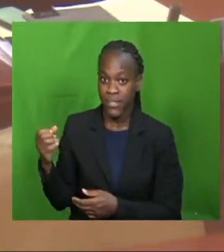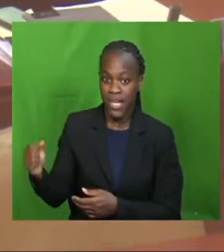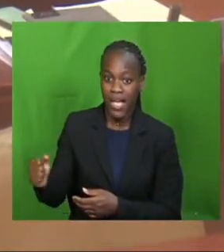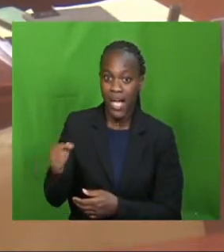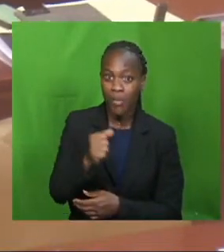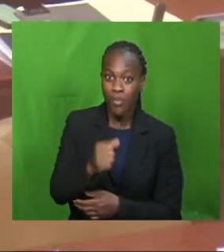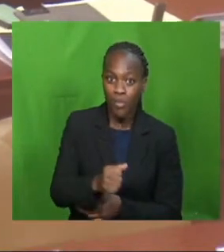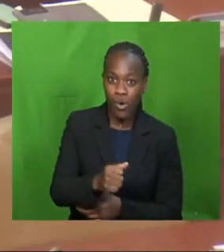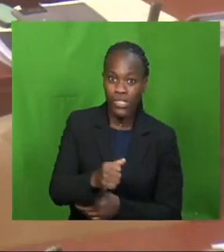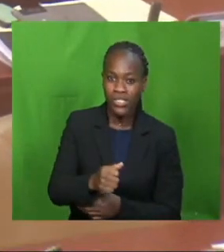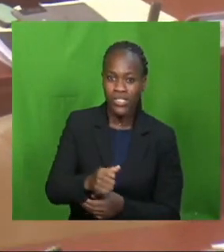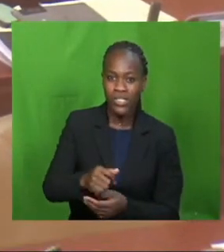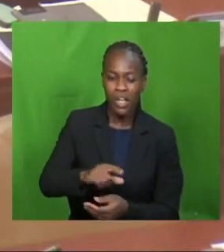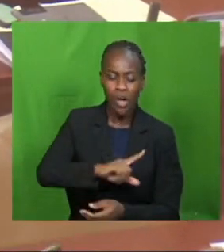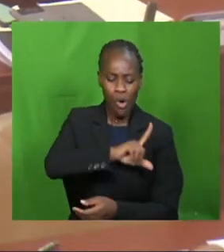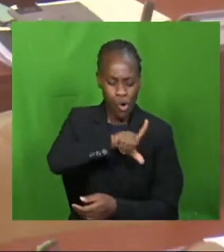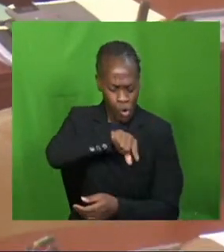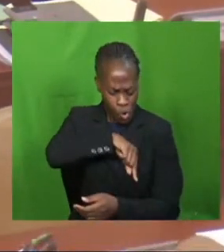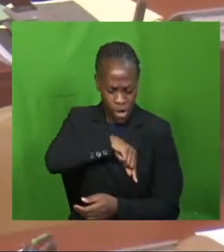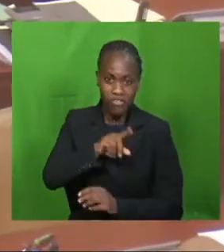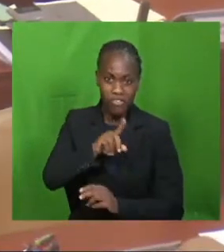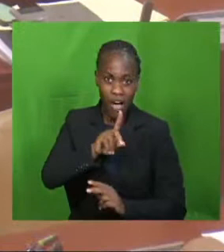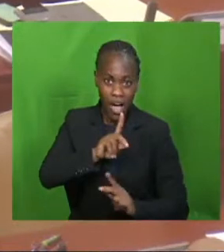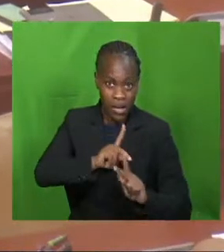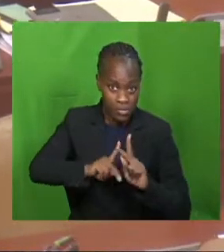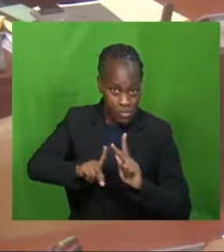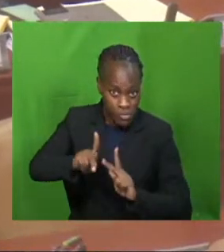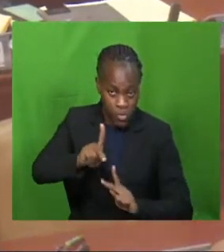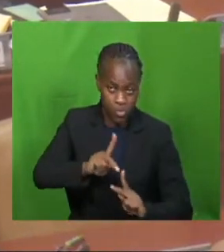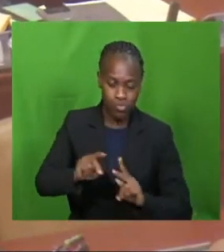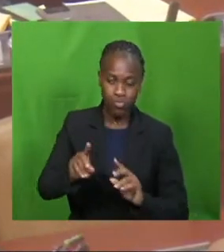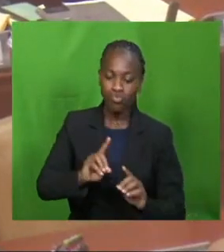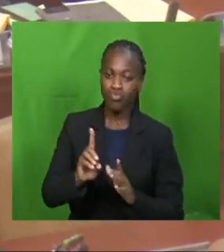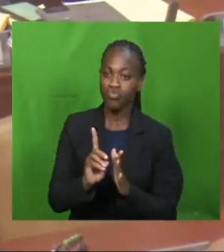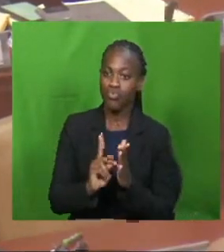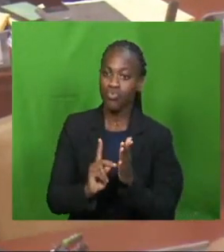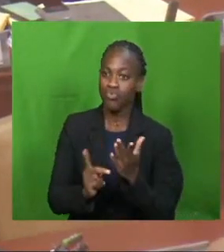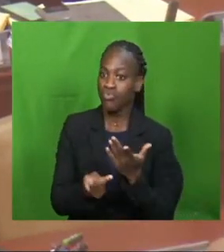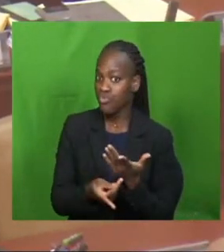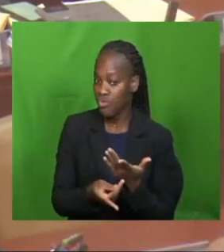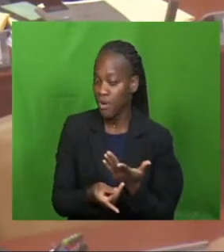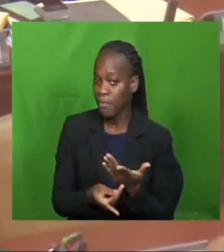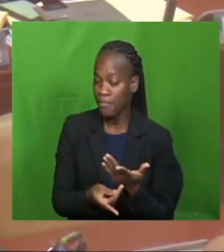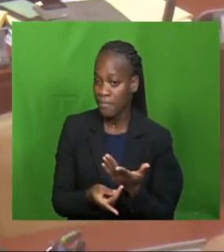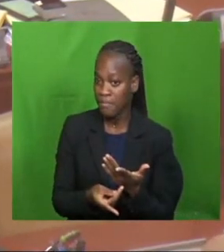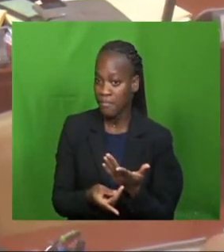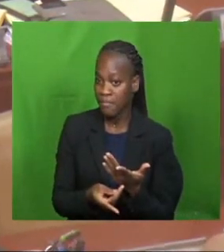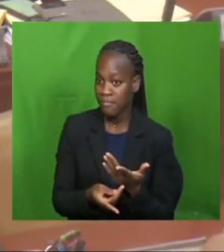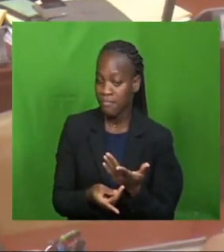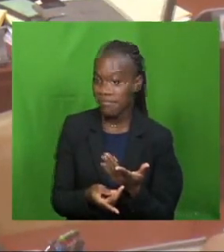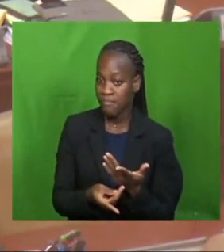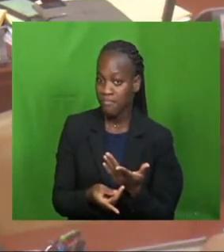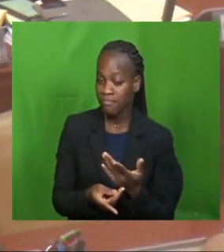personnel to run programs, given that